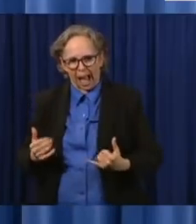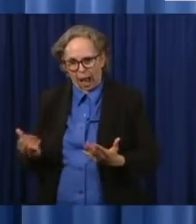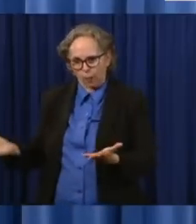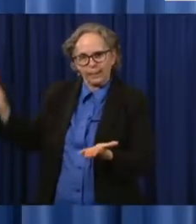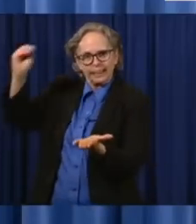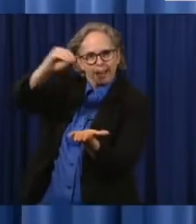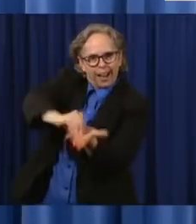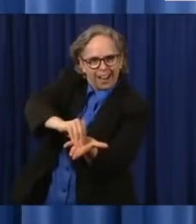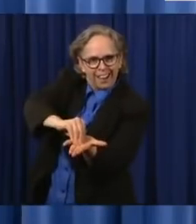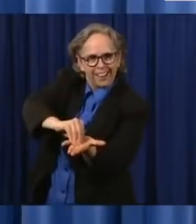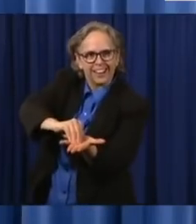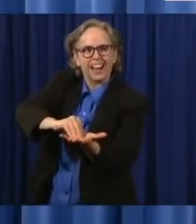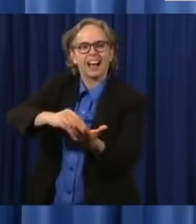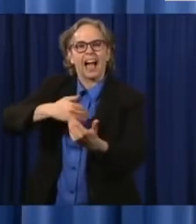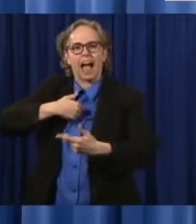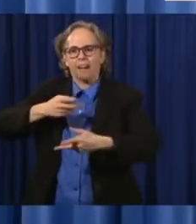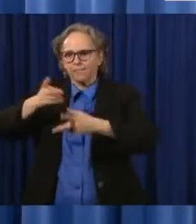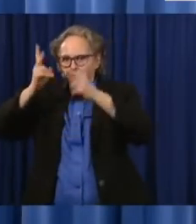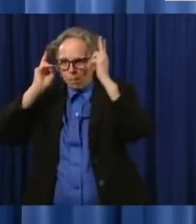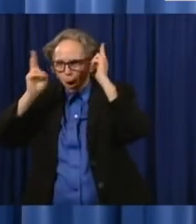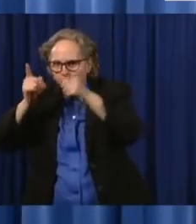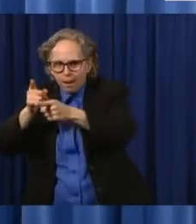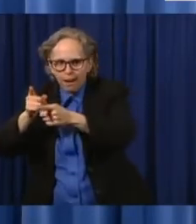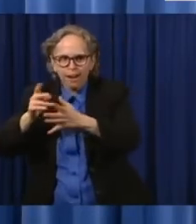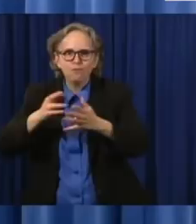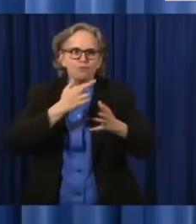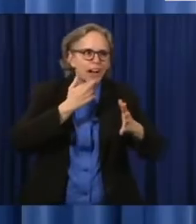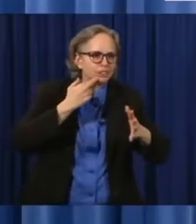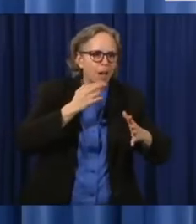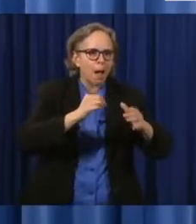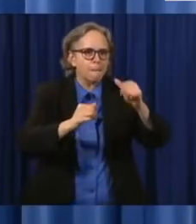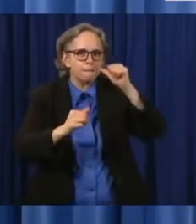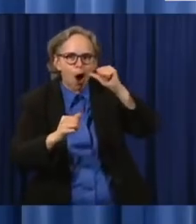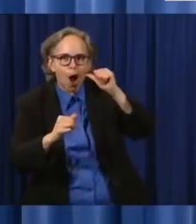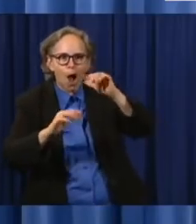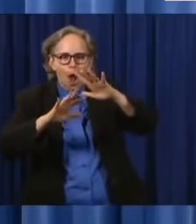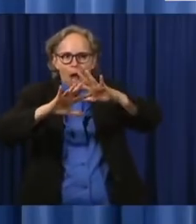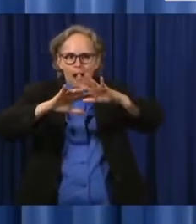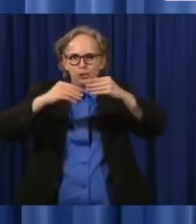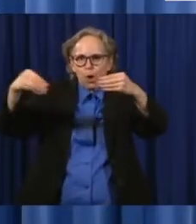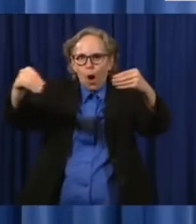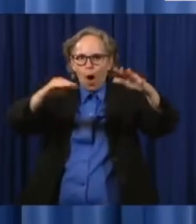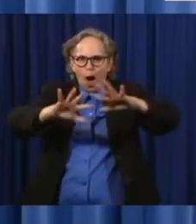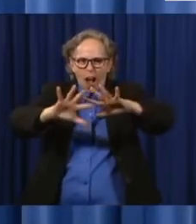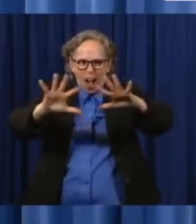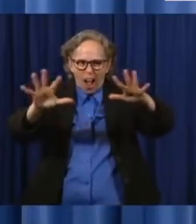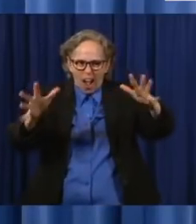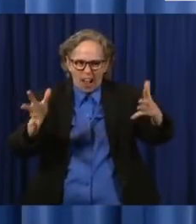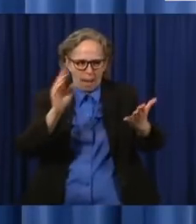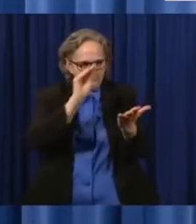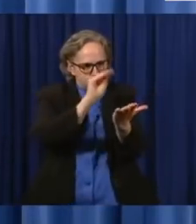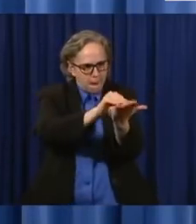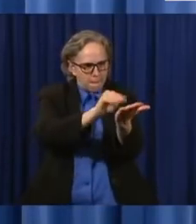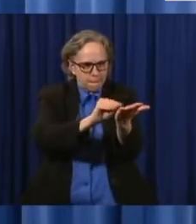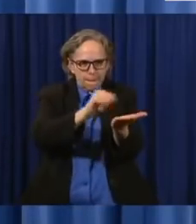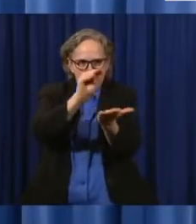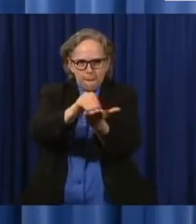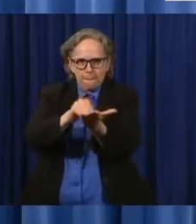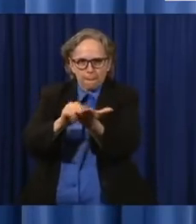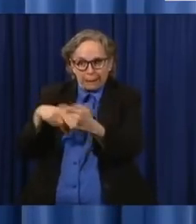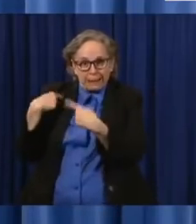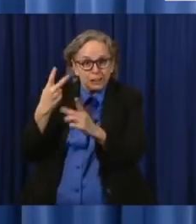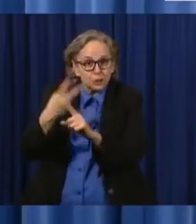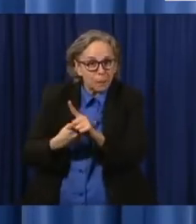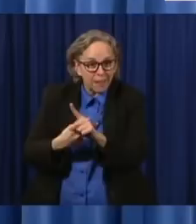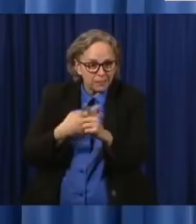with hair salons. We do with restaurants. We do with other retail. So all those over 2 months, those have been developed